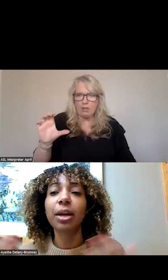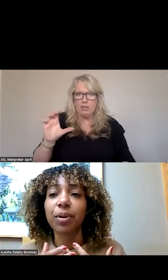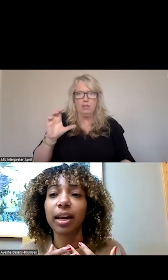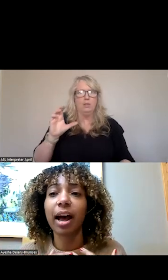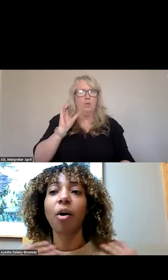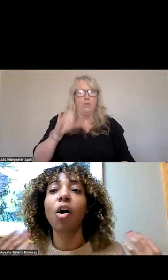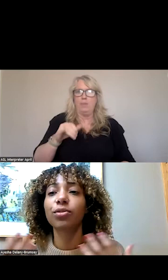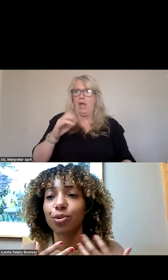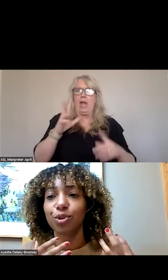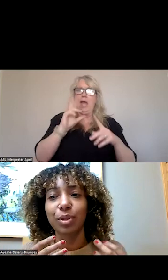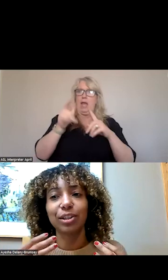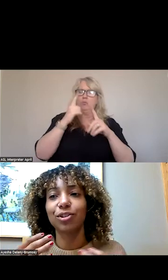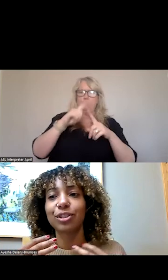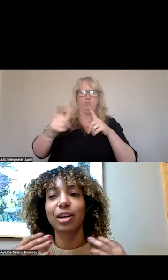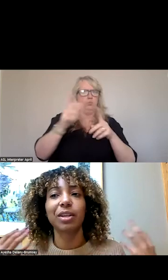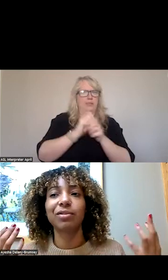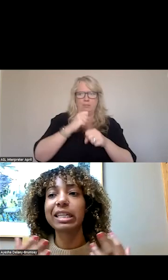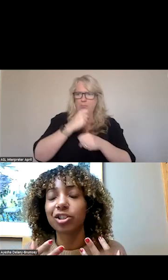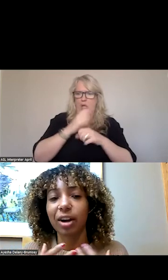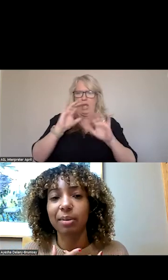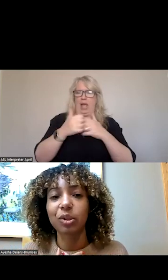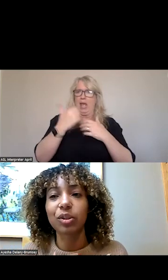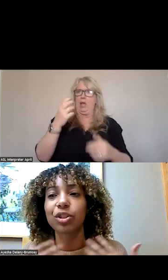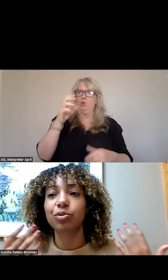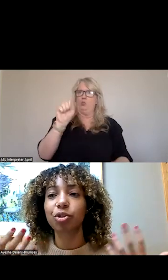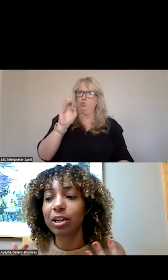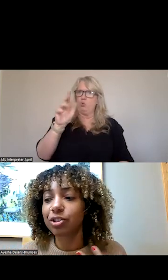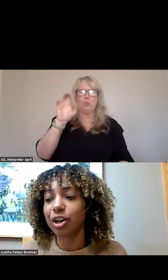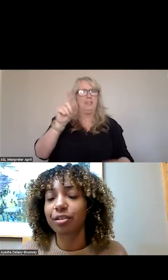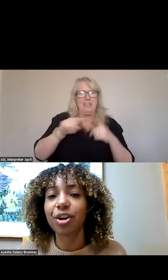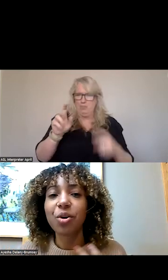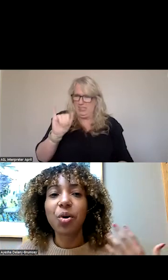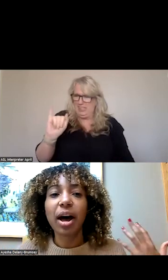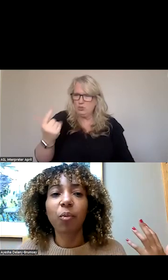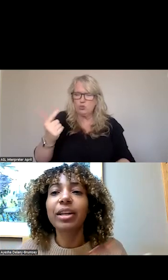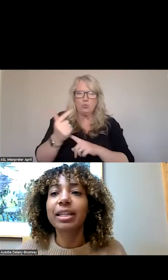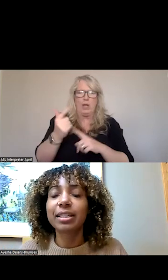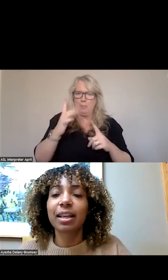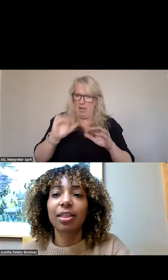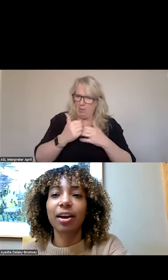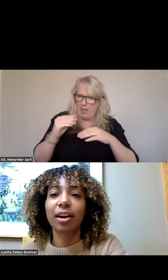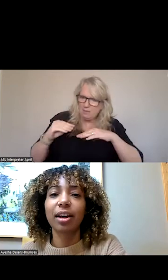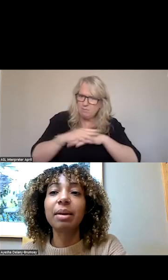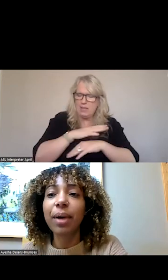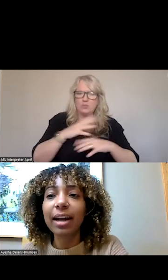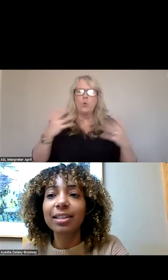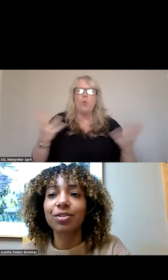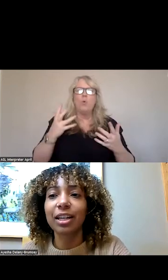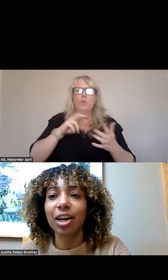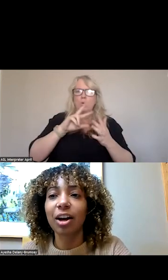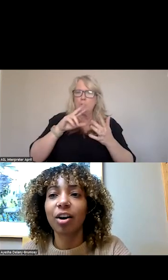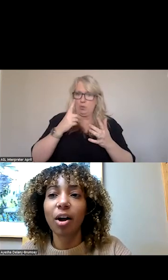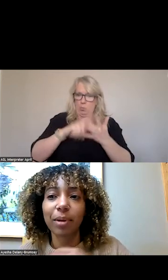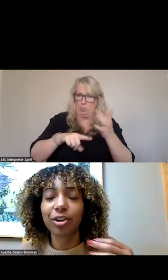been shaping how all of social media looks, even Instagram. So there's this real question of what is the impact